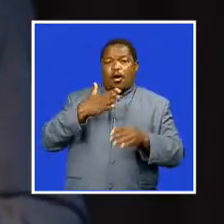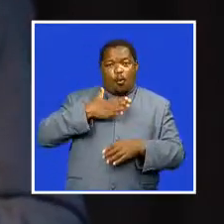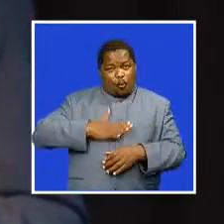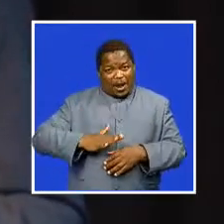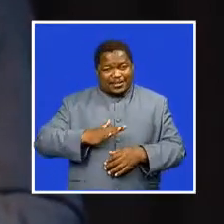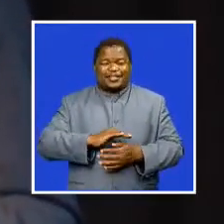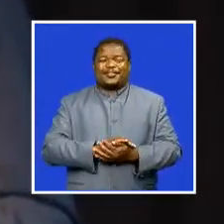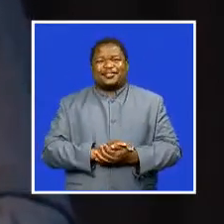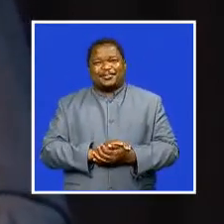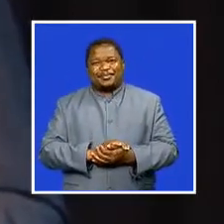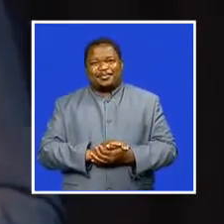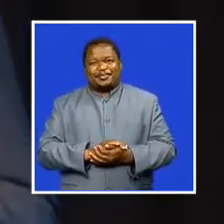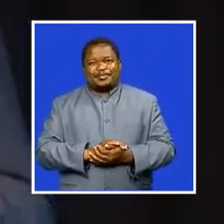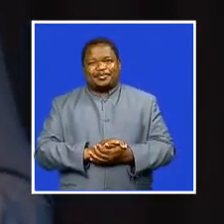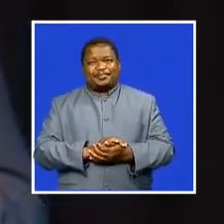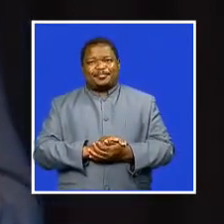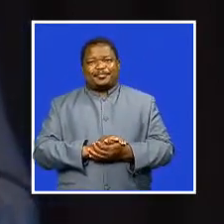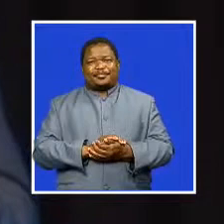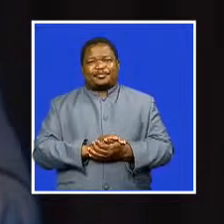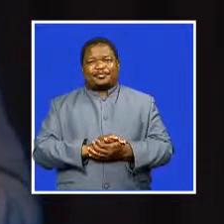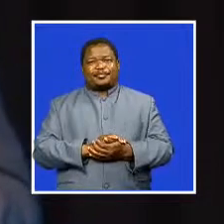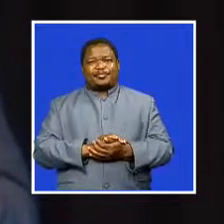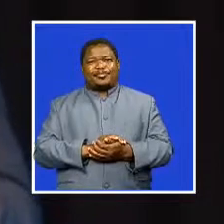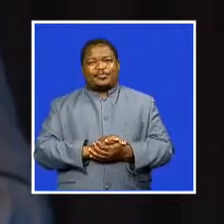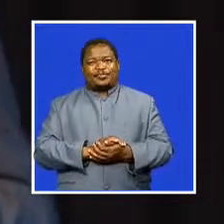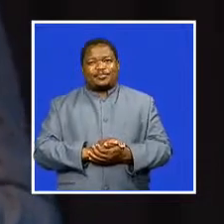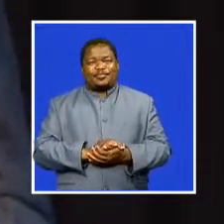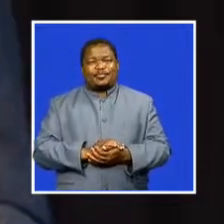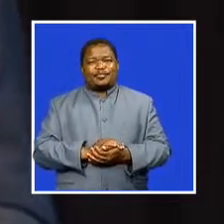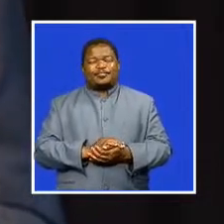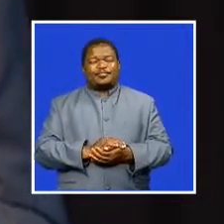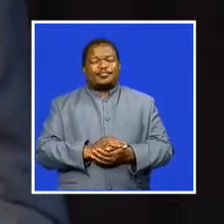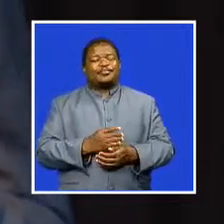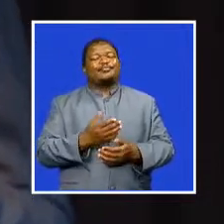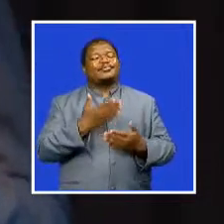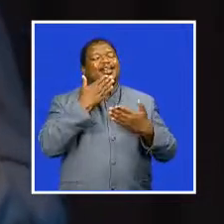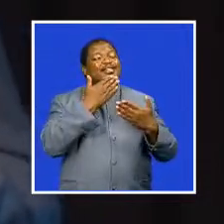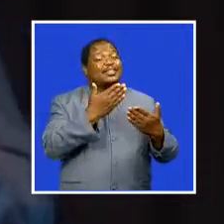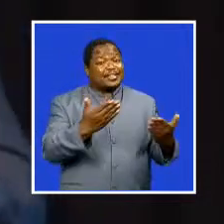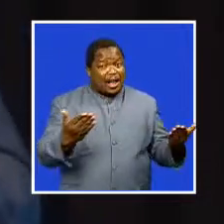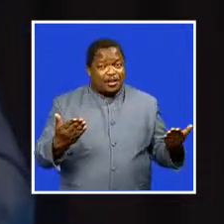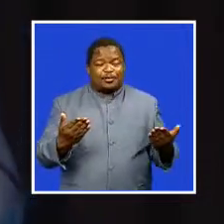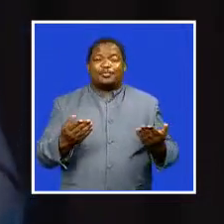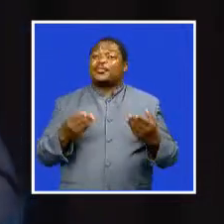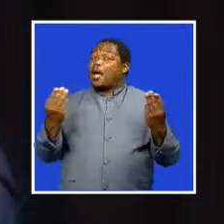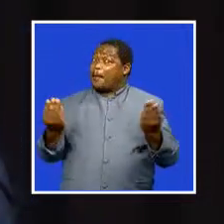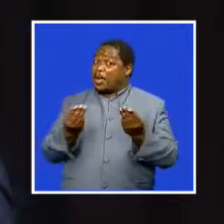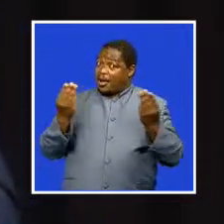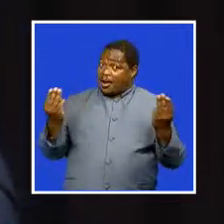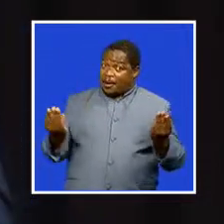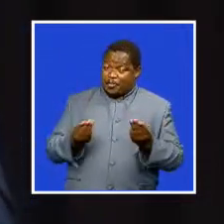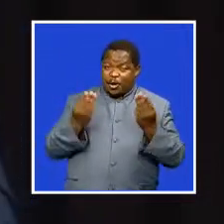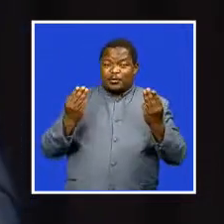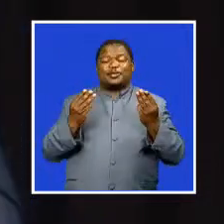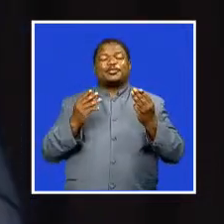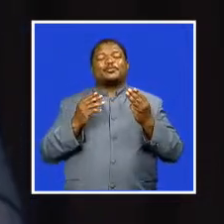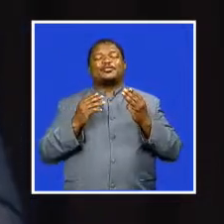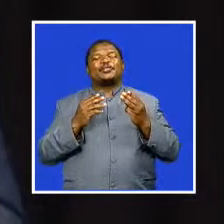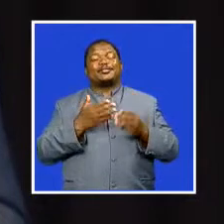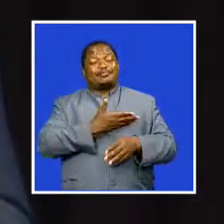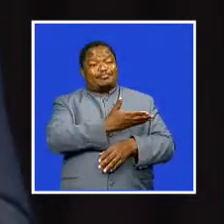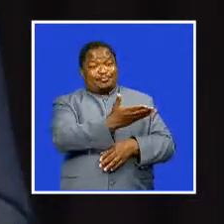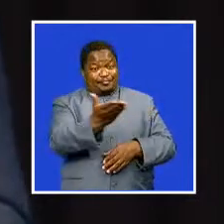bekunene sithi ke asibonge kakhulu ukuthi emaswati asavele atakwenda